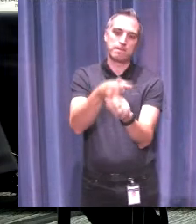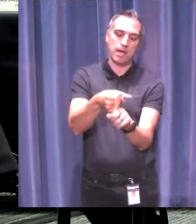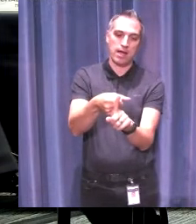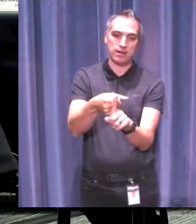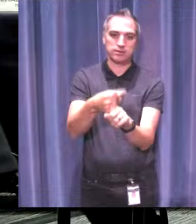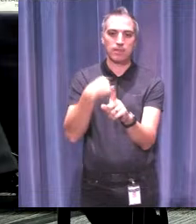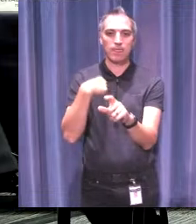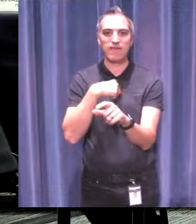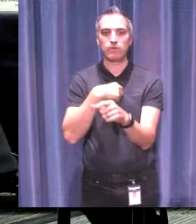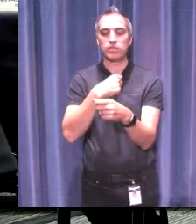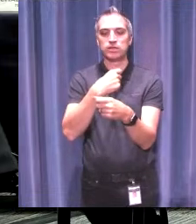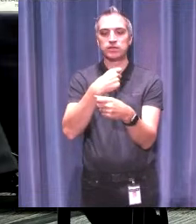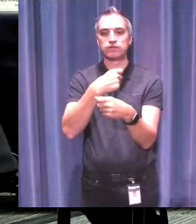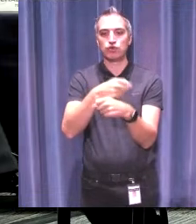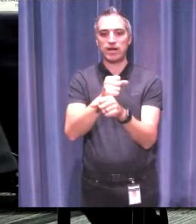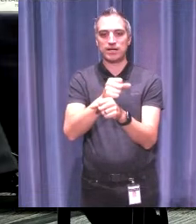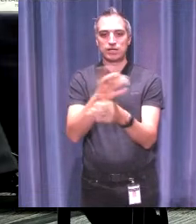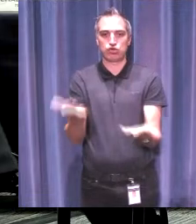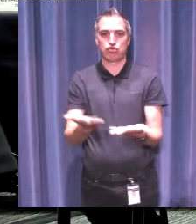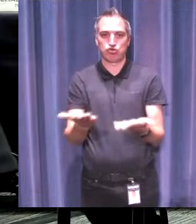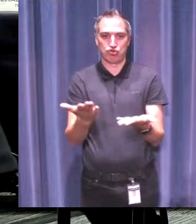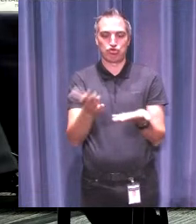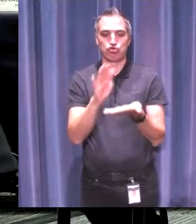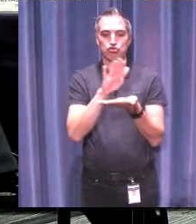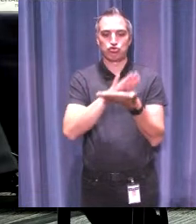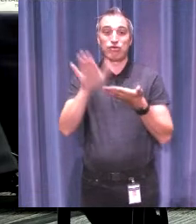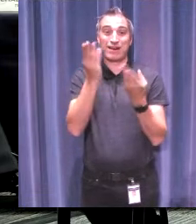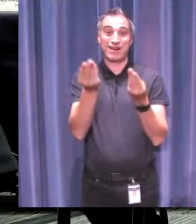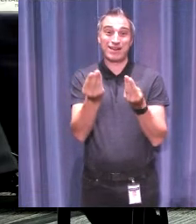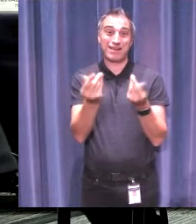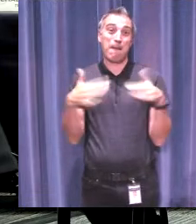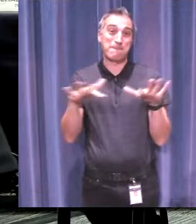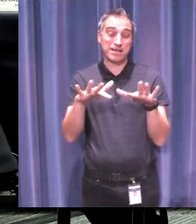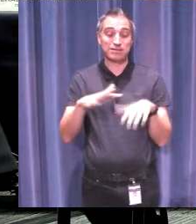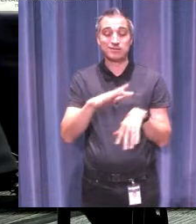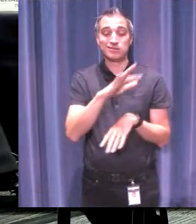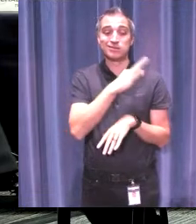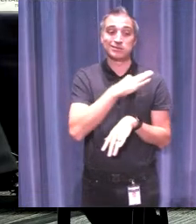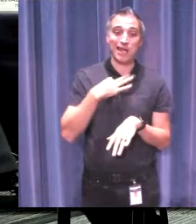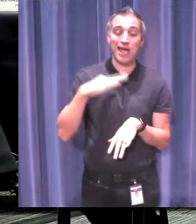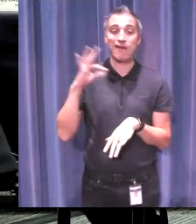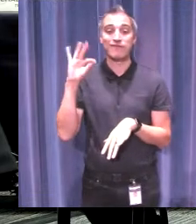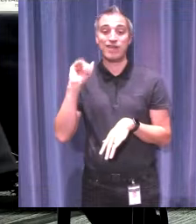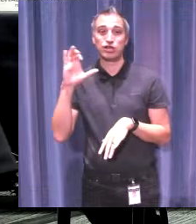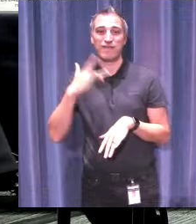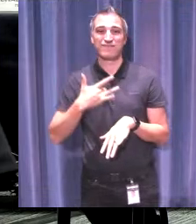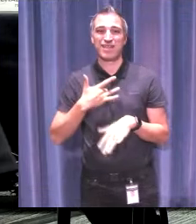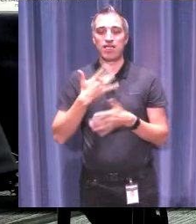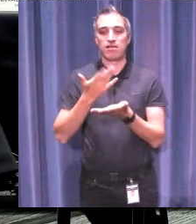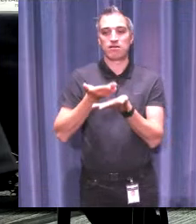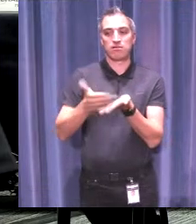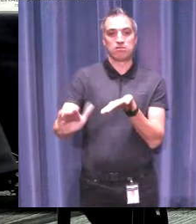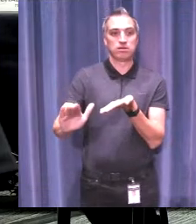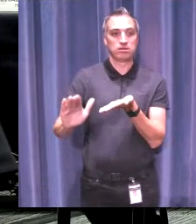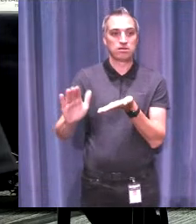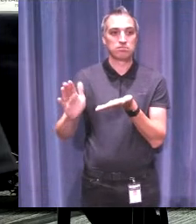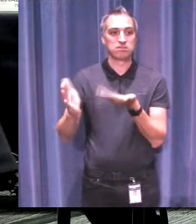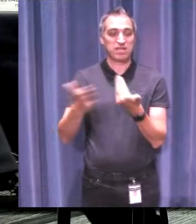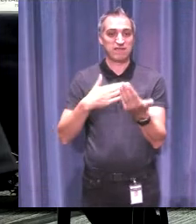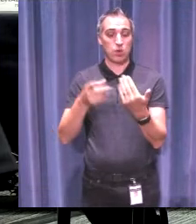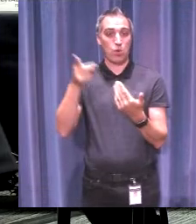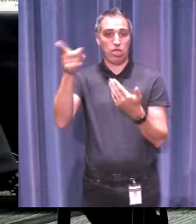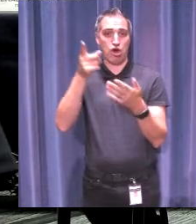that we've created on campus, where staff and faculty many times feel marginalized, even though they're the content